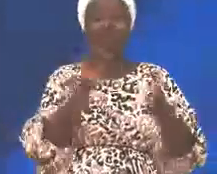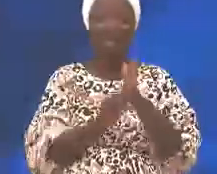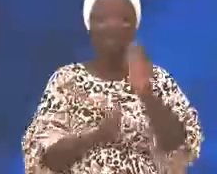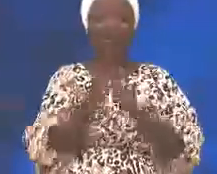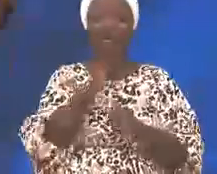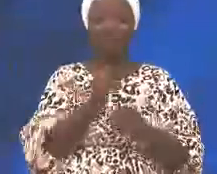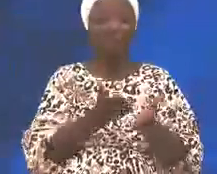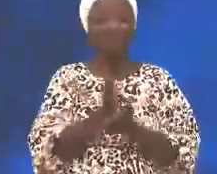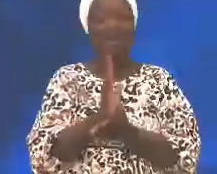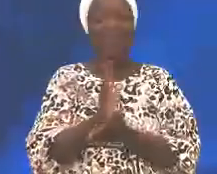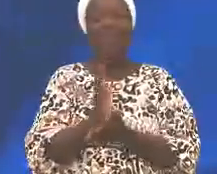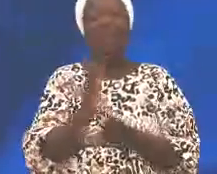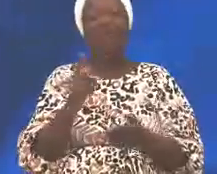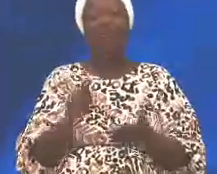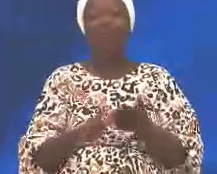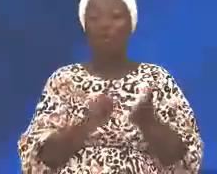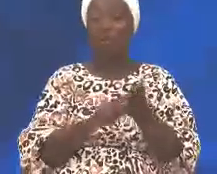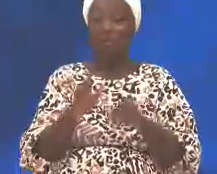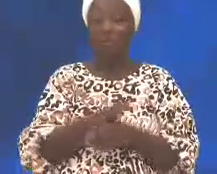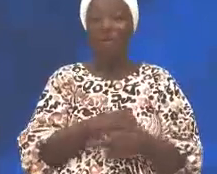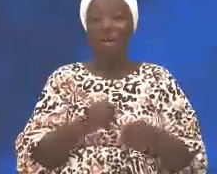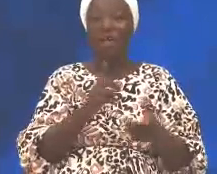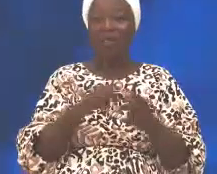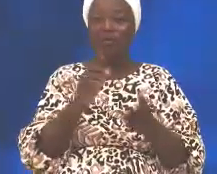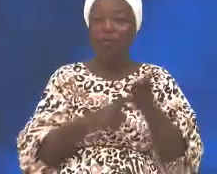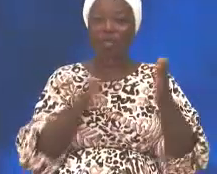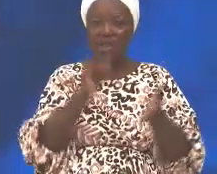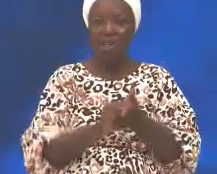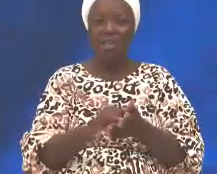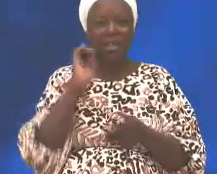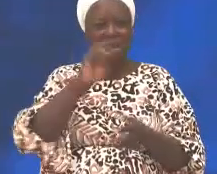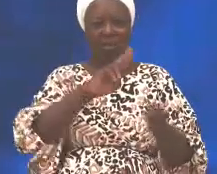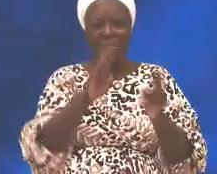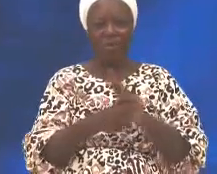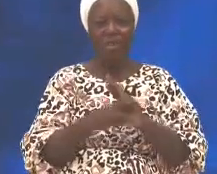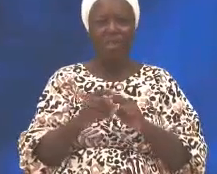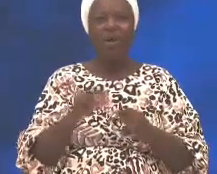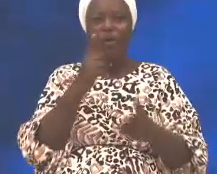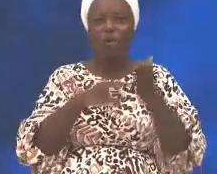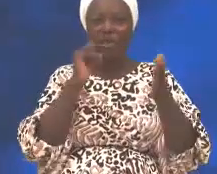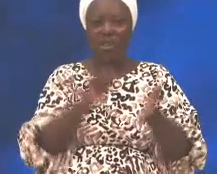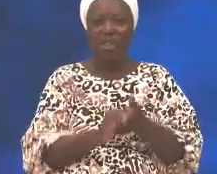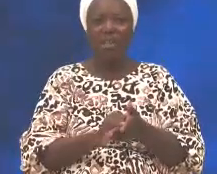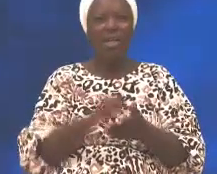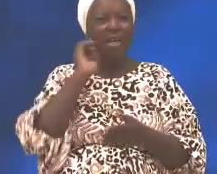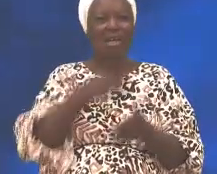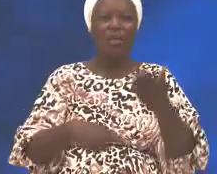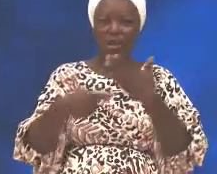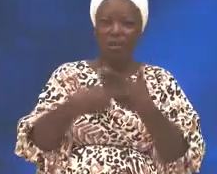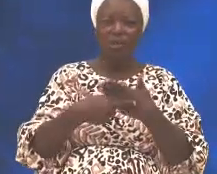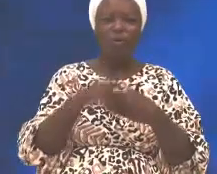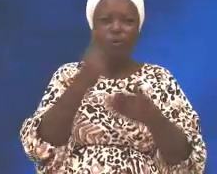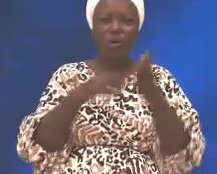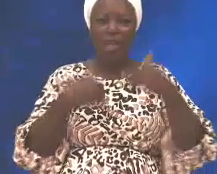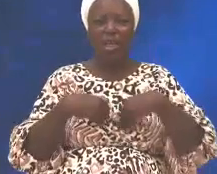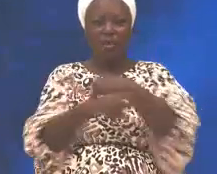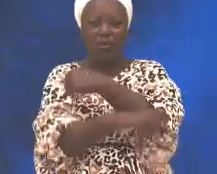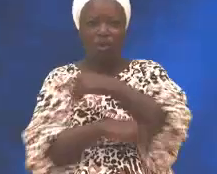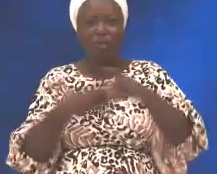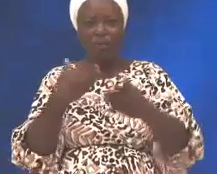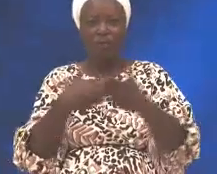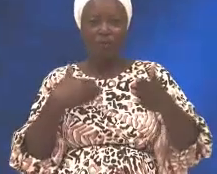What's that? He repented. What's that? He restored what he had stolen